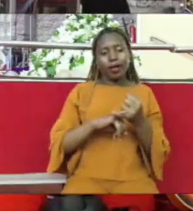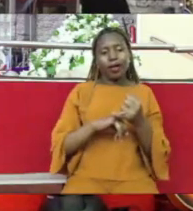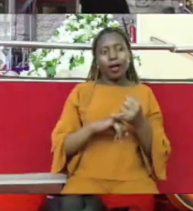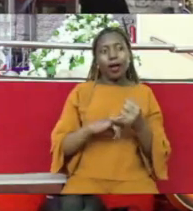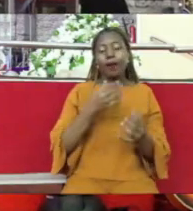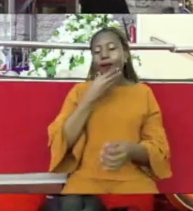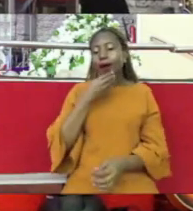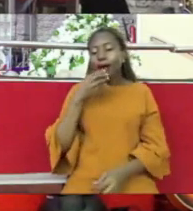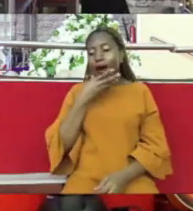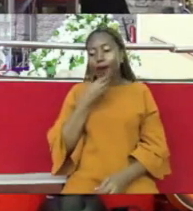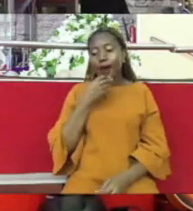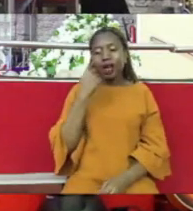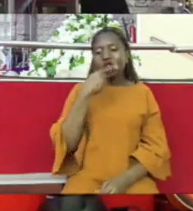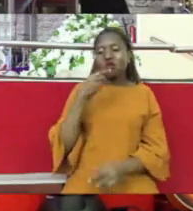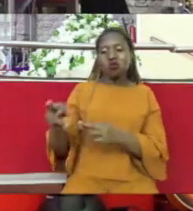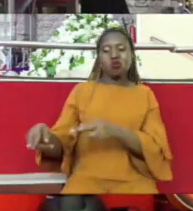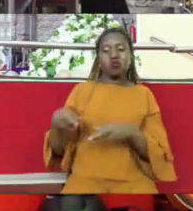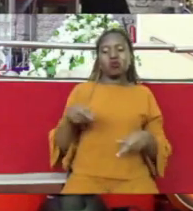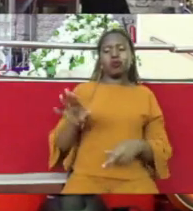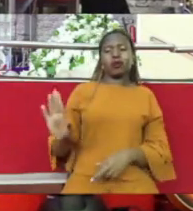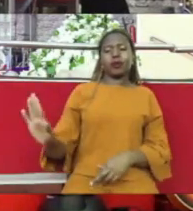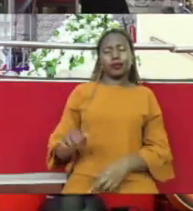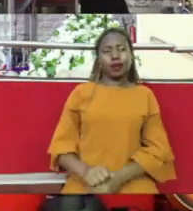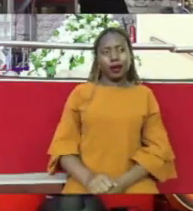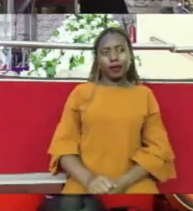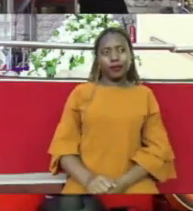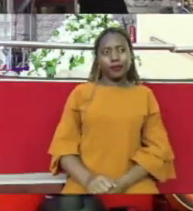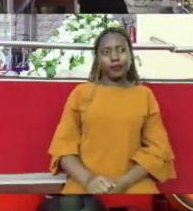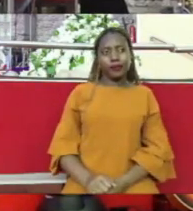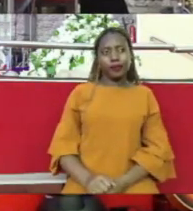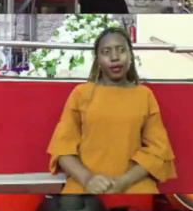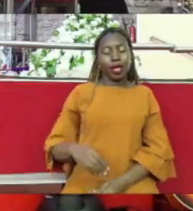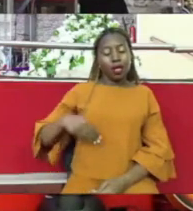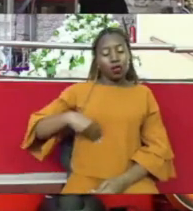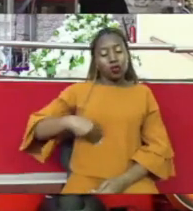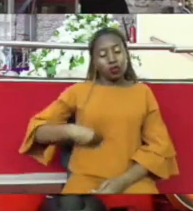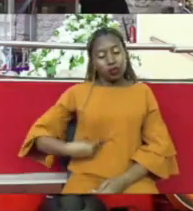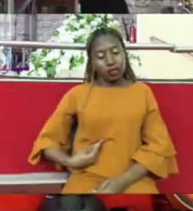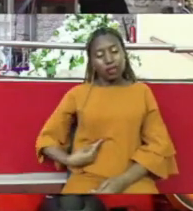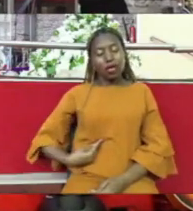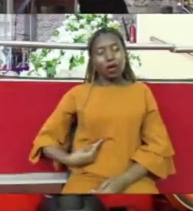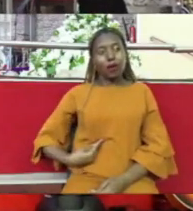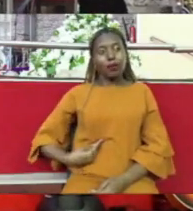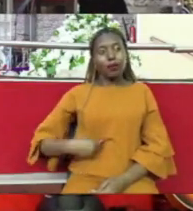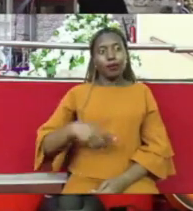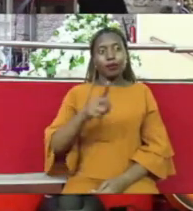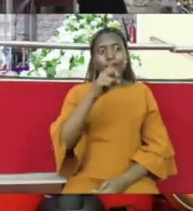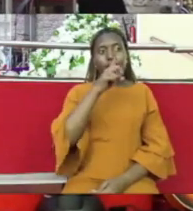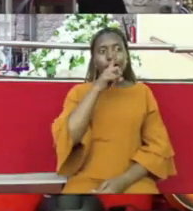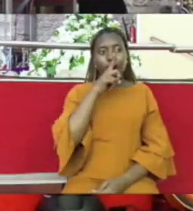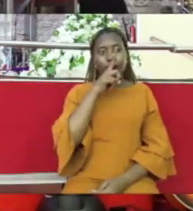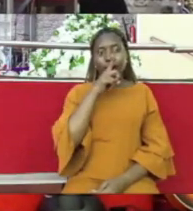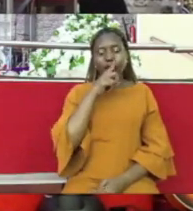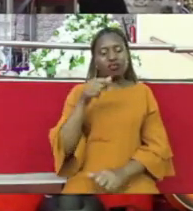because Hamor was like the landlord of Jacob, Jacob decided to keep quiet and never acted. Lakini kwa sababu